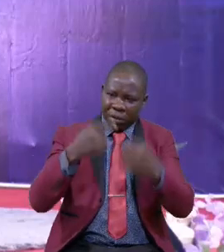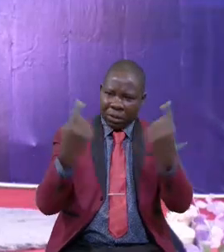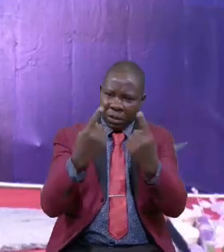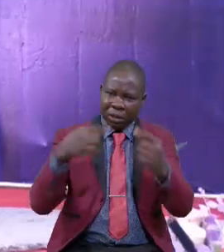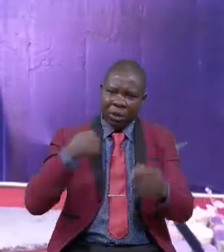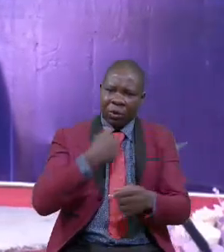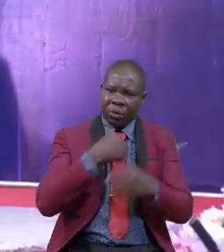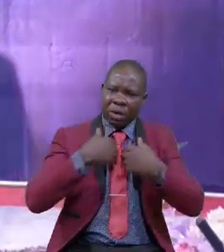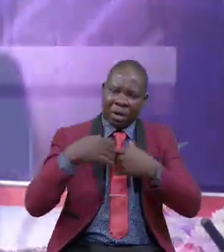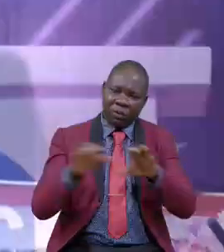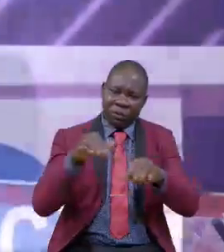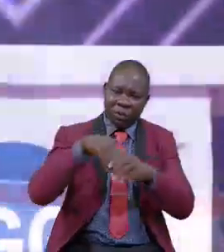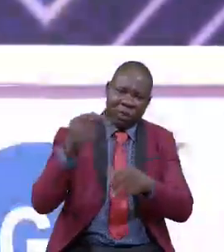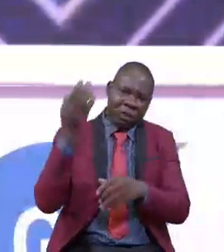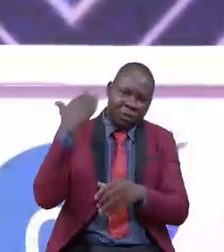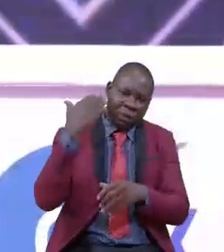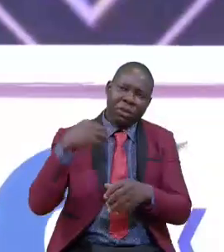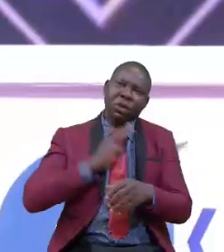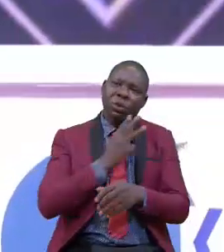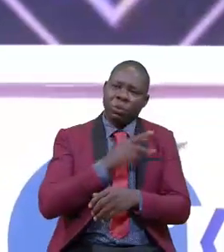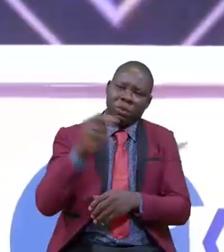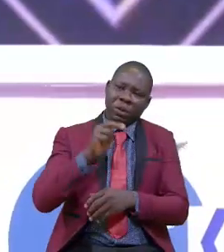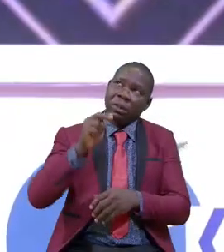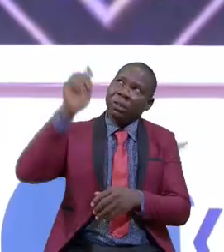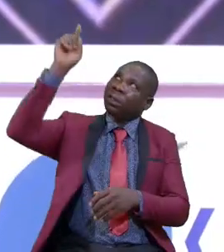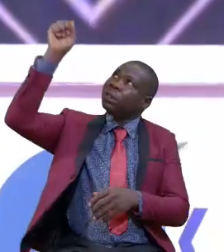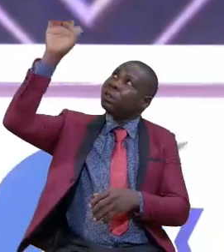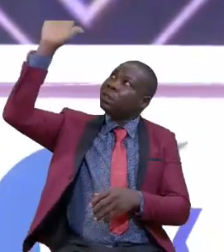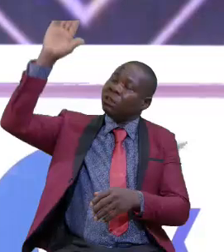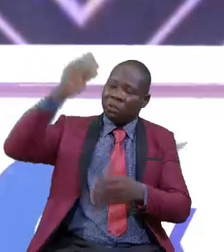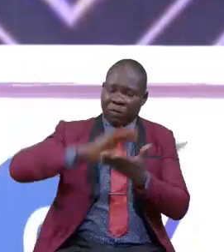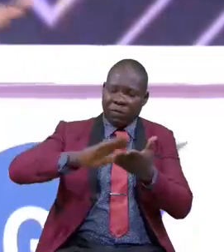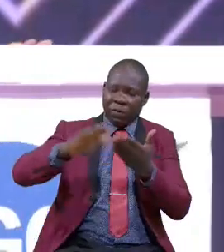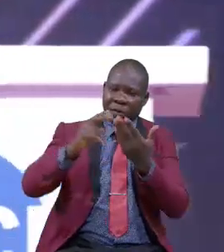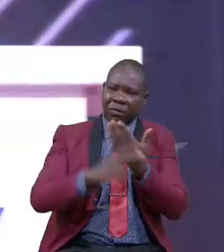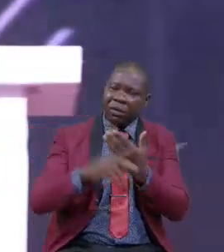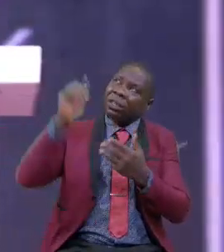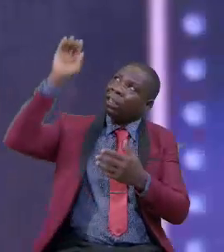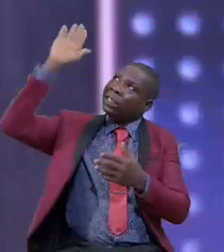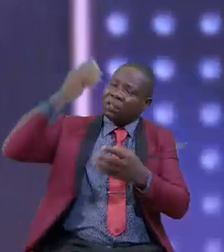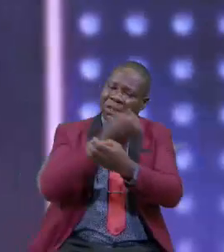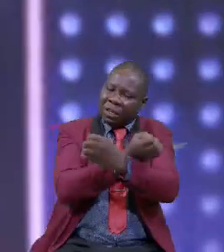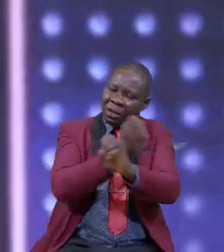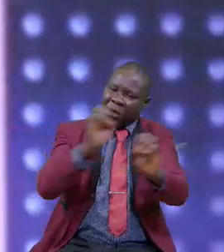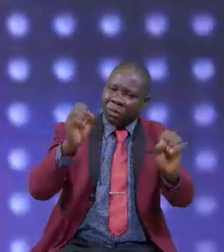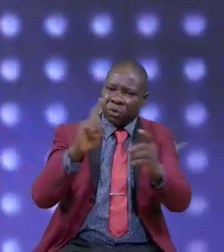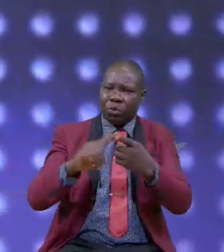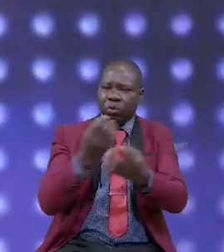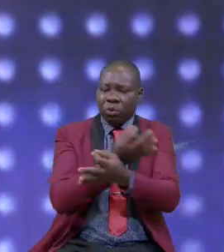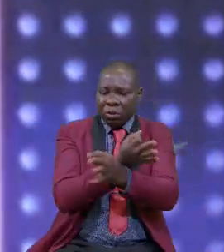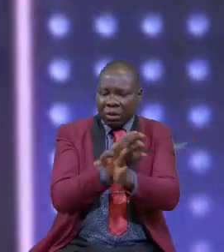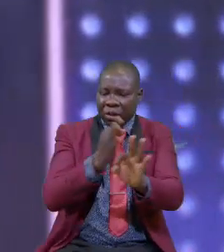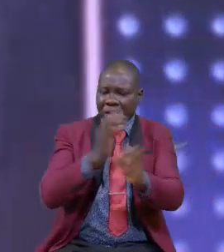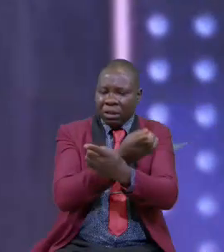we need His kind of emancipation to deliver us. And it's all by grace, not because of